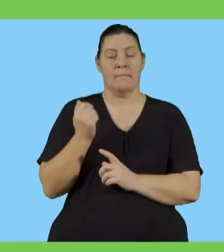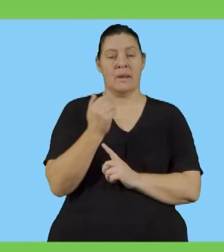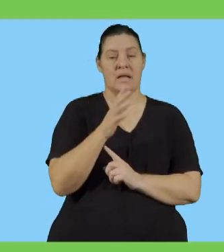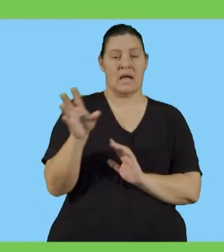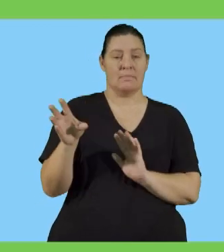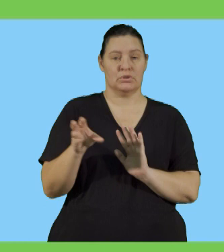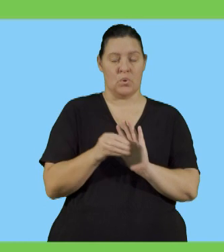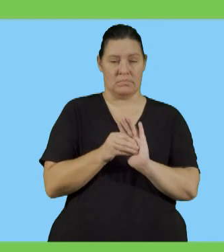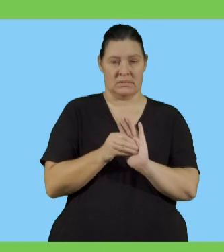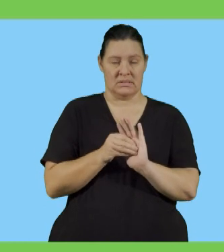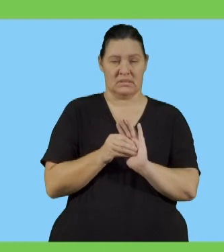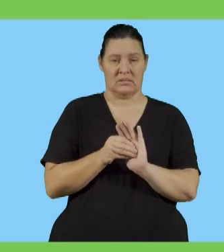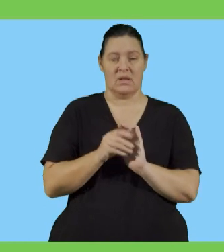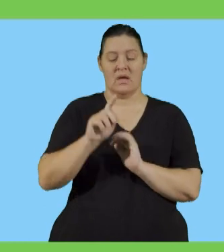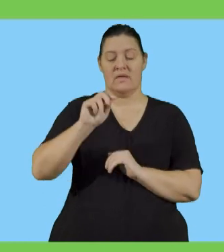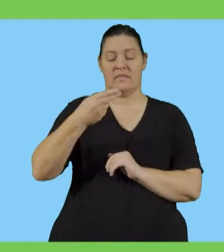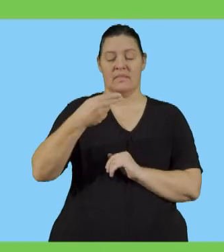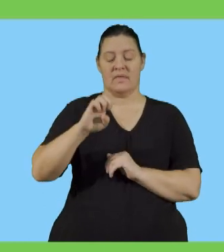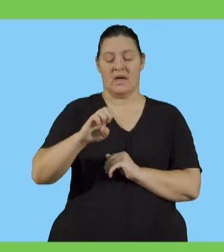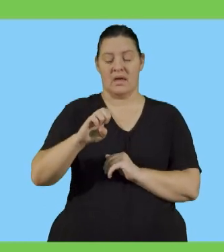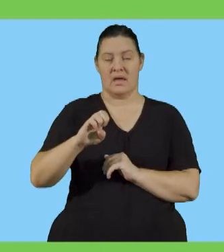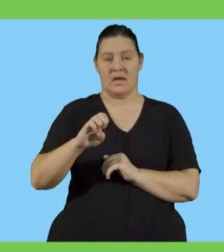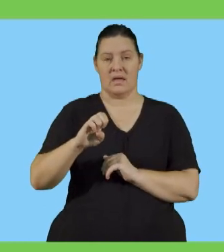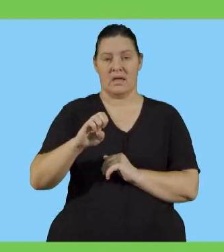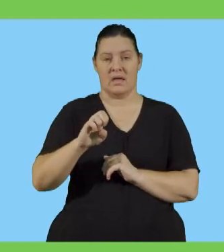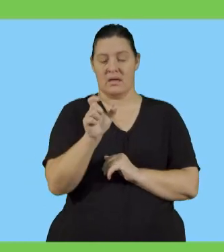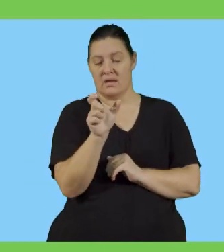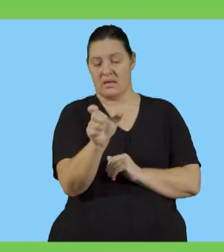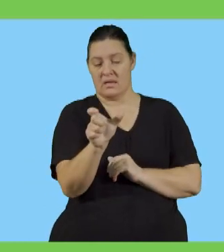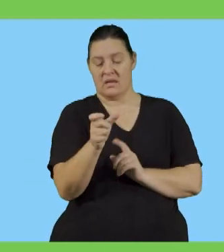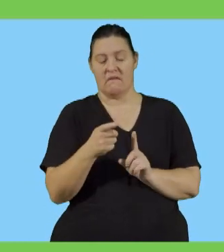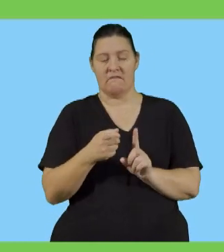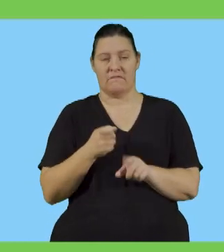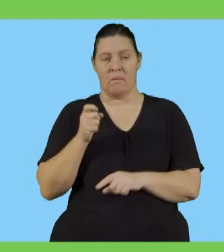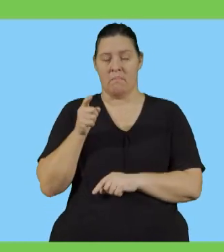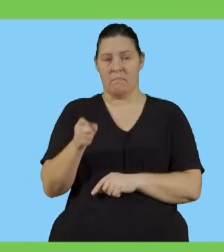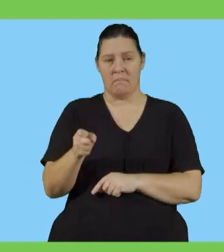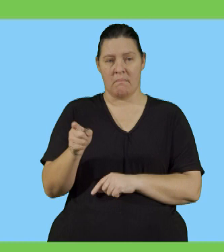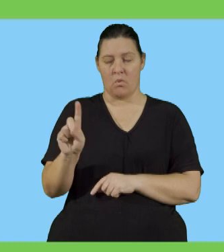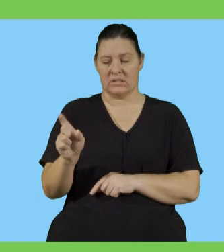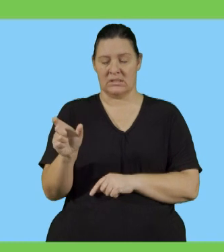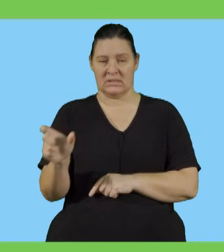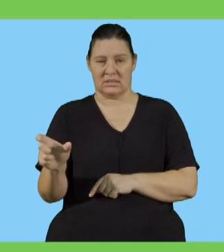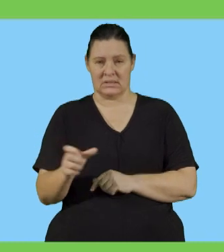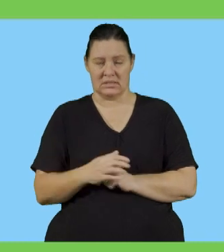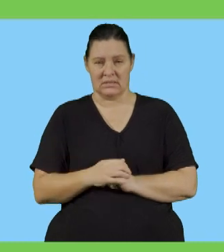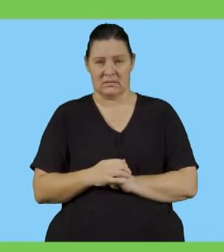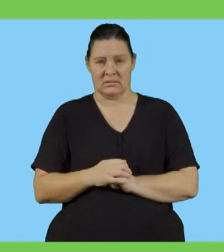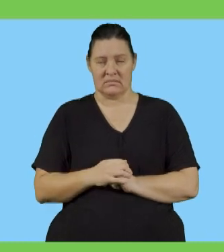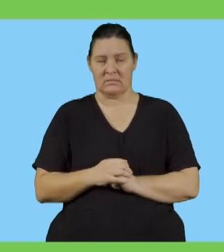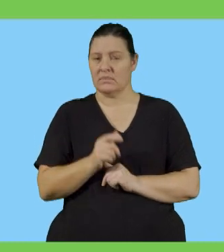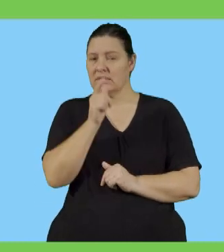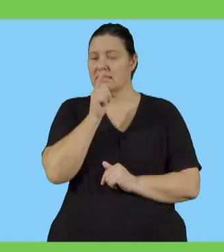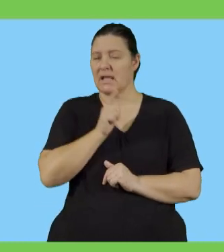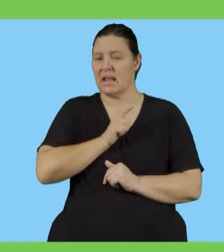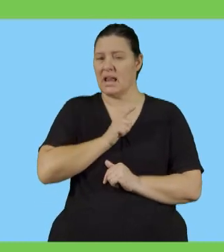plant absorbs the space from the space. So now you need